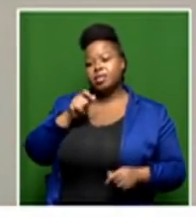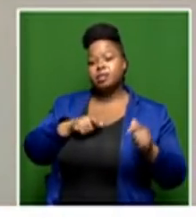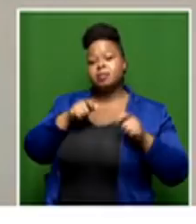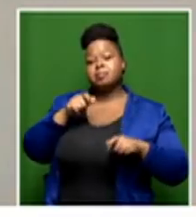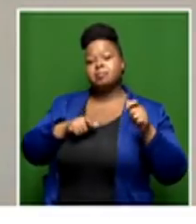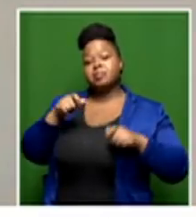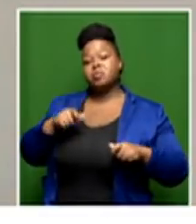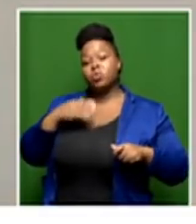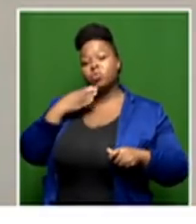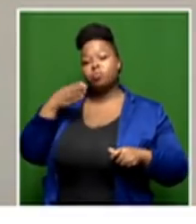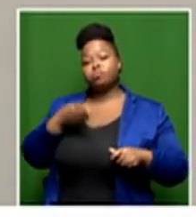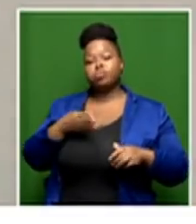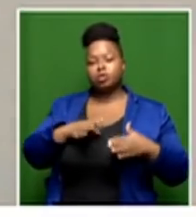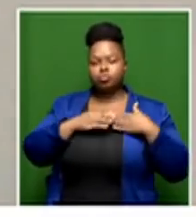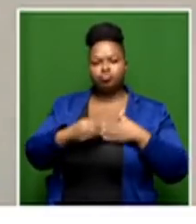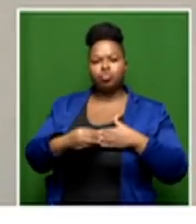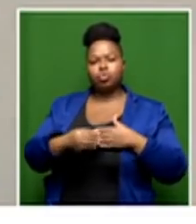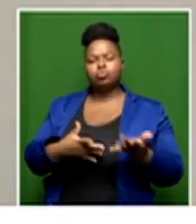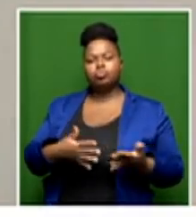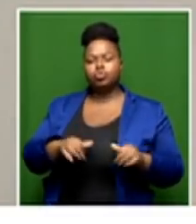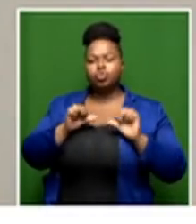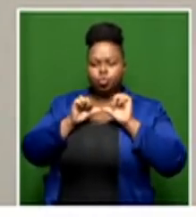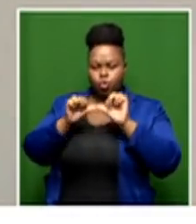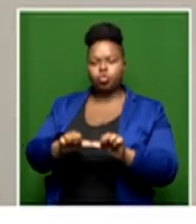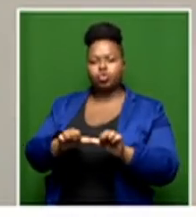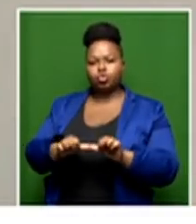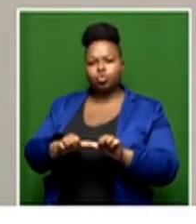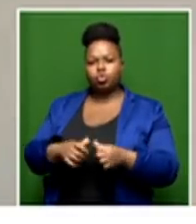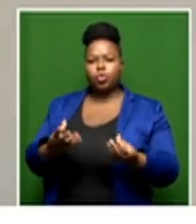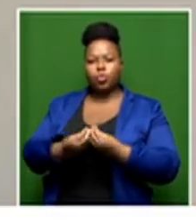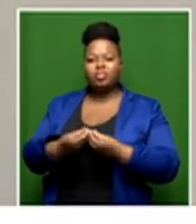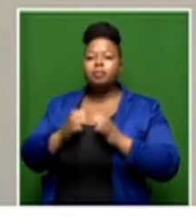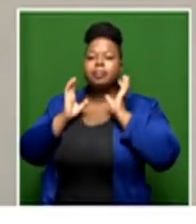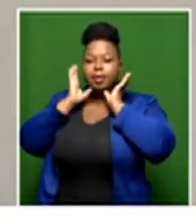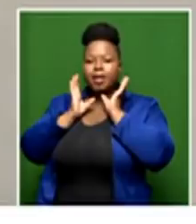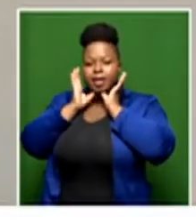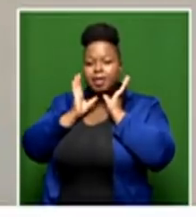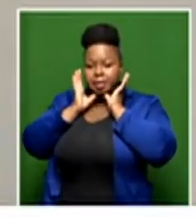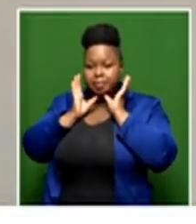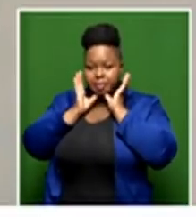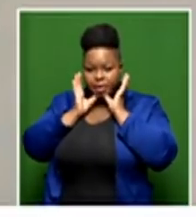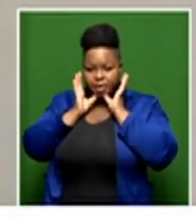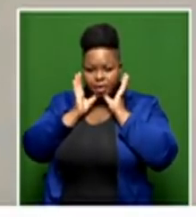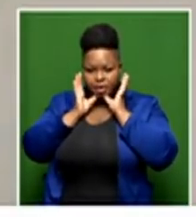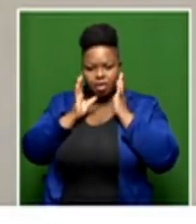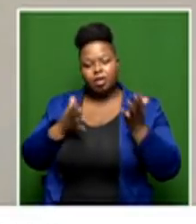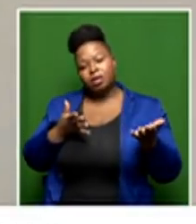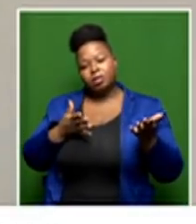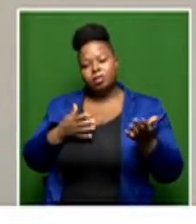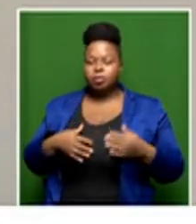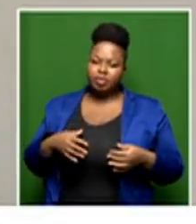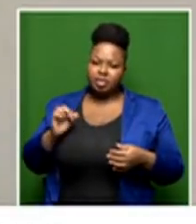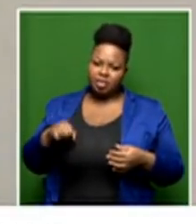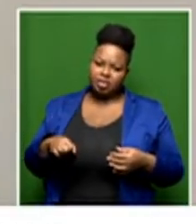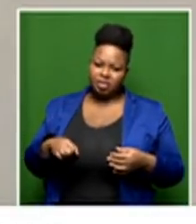have, continued the path that they had started along with Julius Malema, minus perhaps